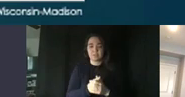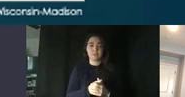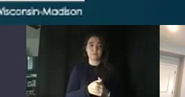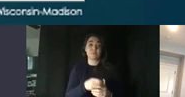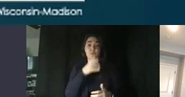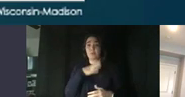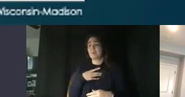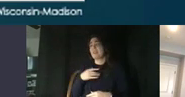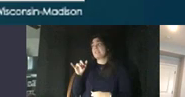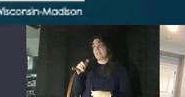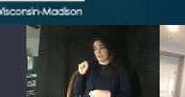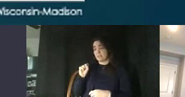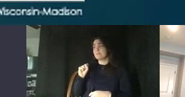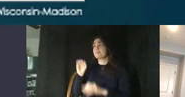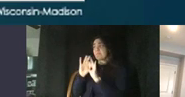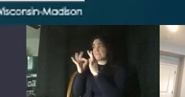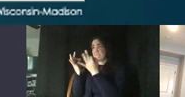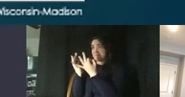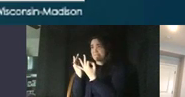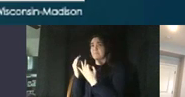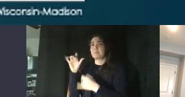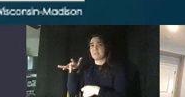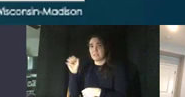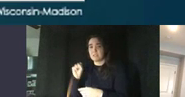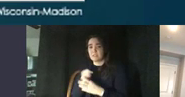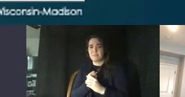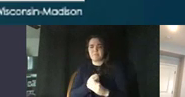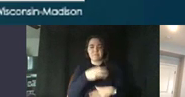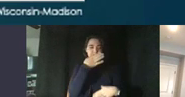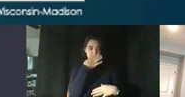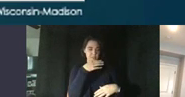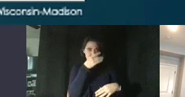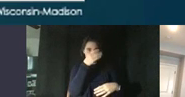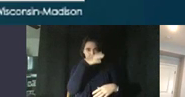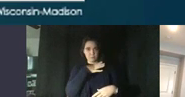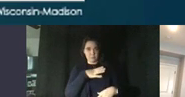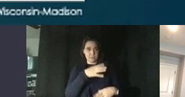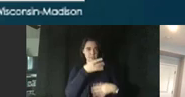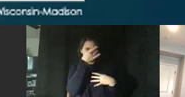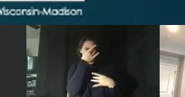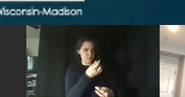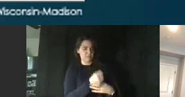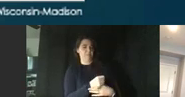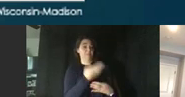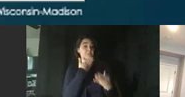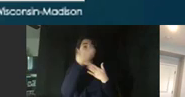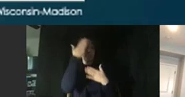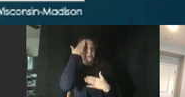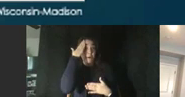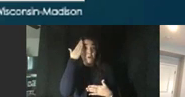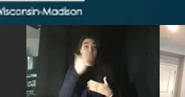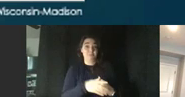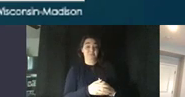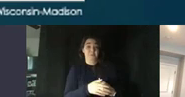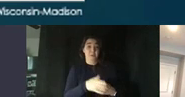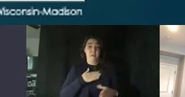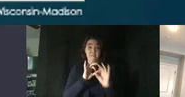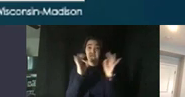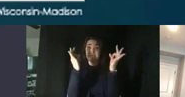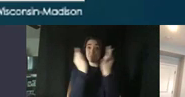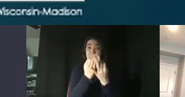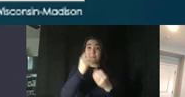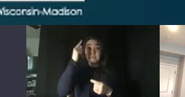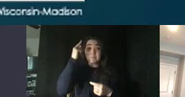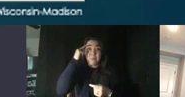family. Interesting. Hmm. And that's good to know. We can change our family's minds if we don't agree with them. That's